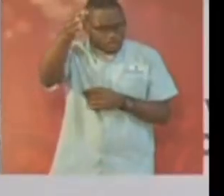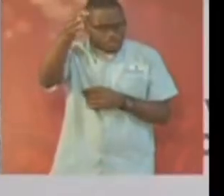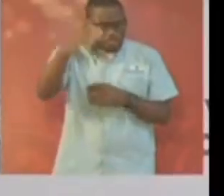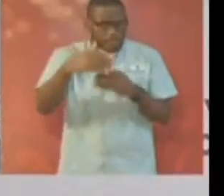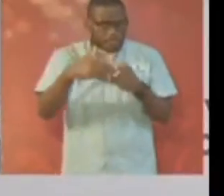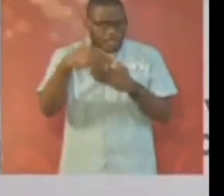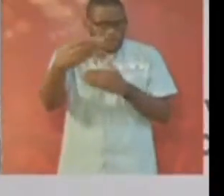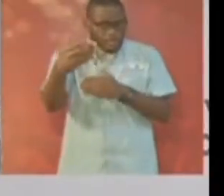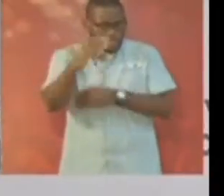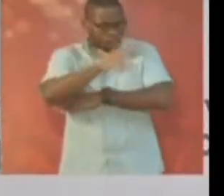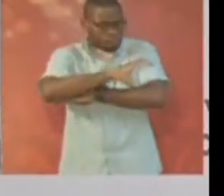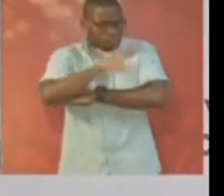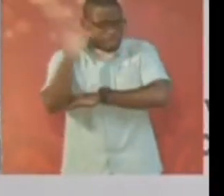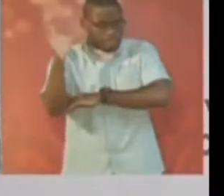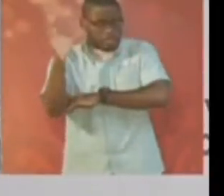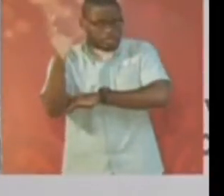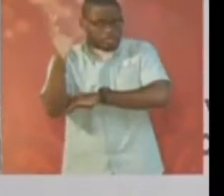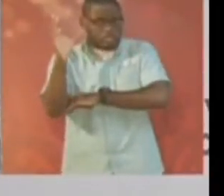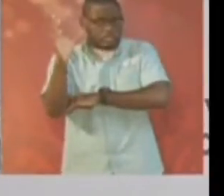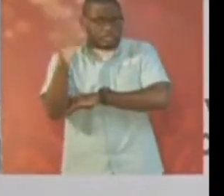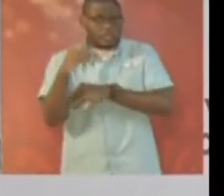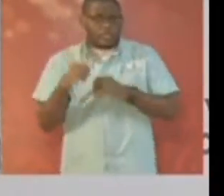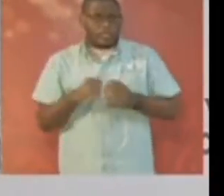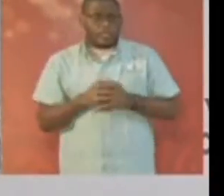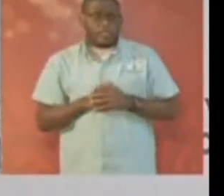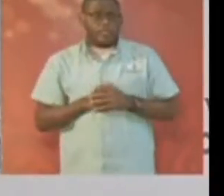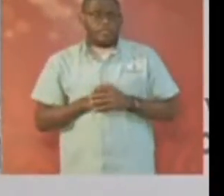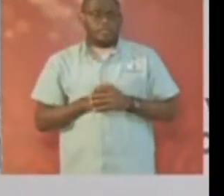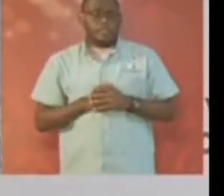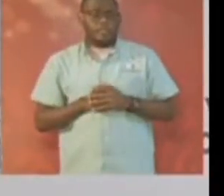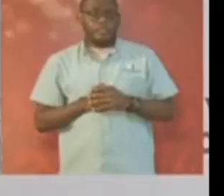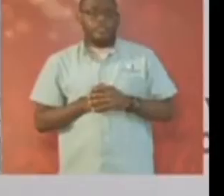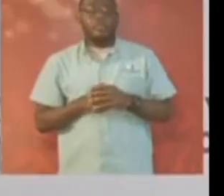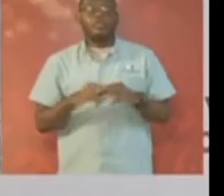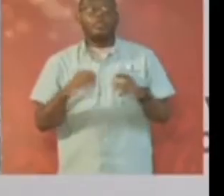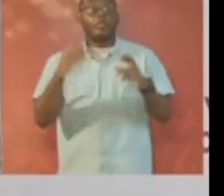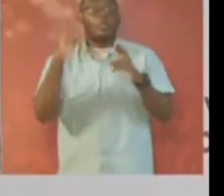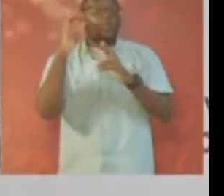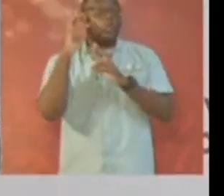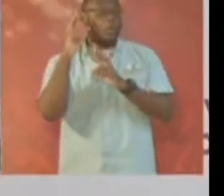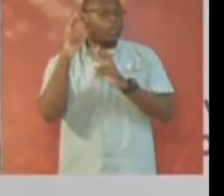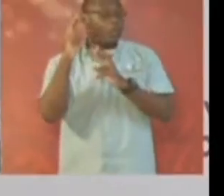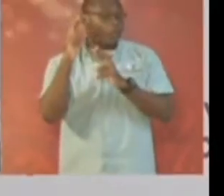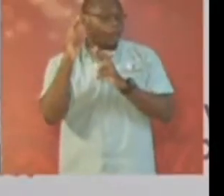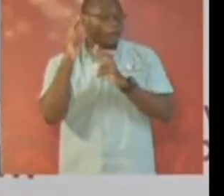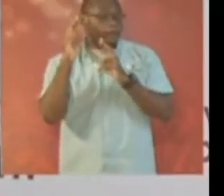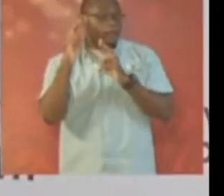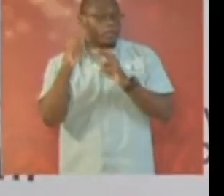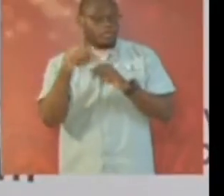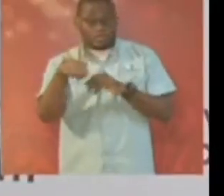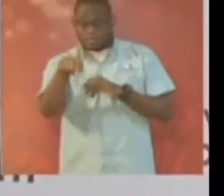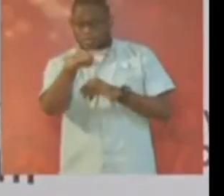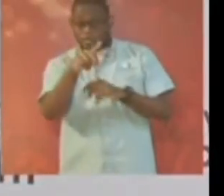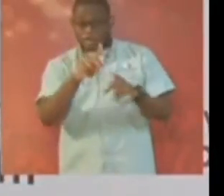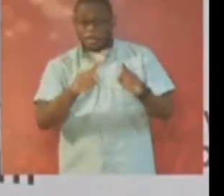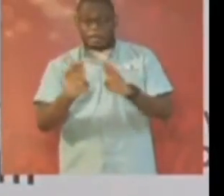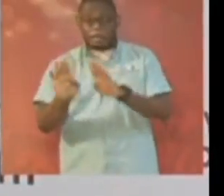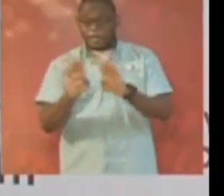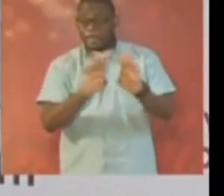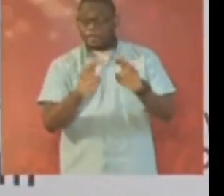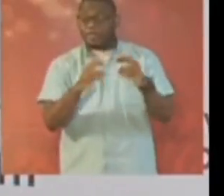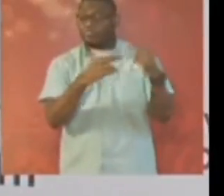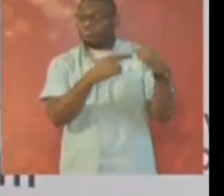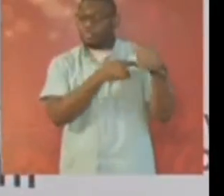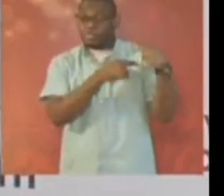past the Christmas season, and we are hoping that the behaviors that we demonstrate during the